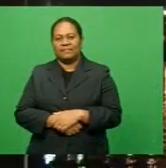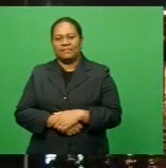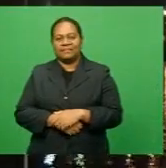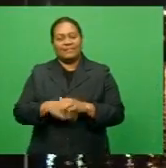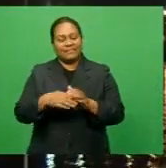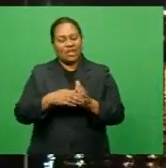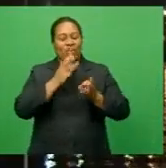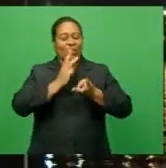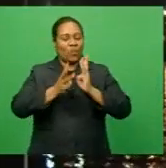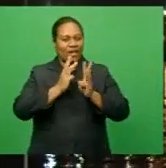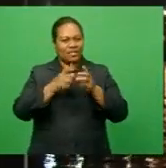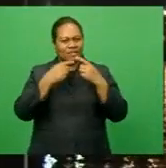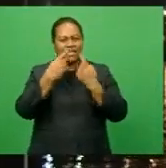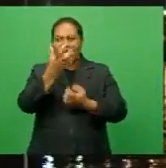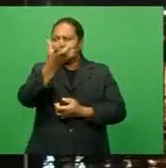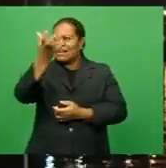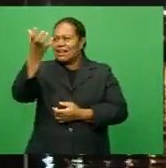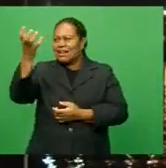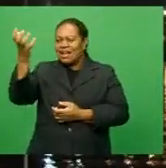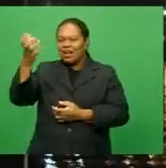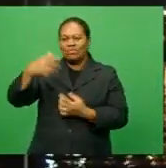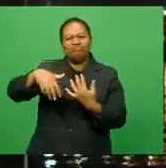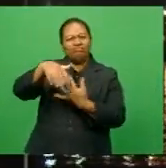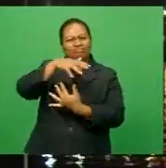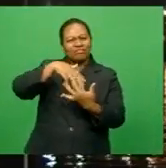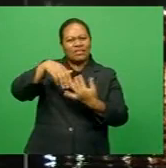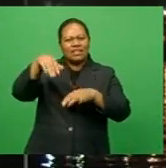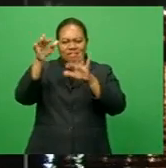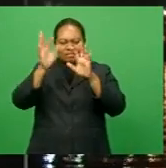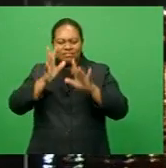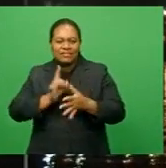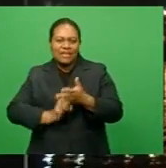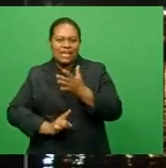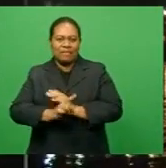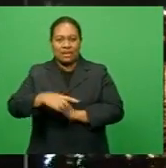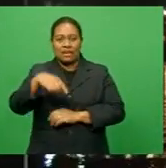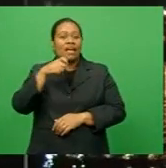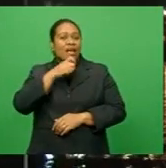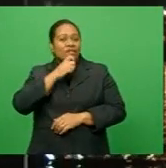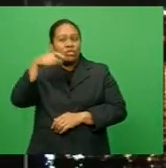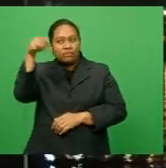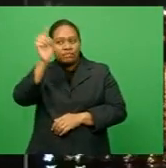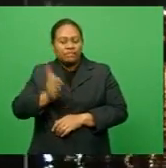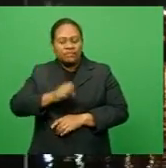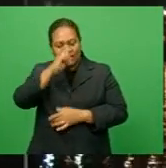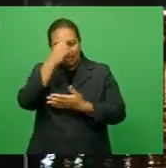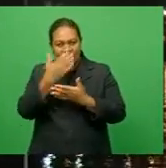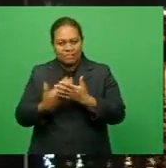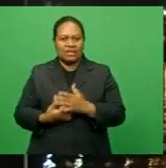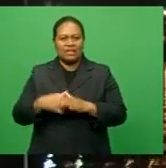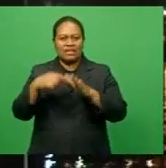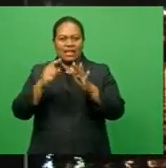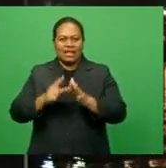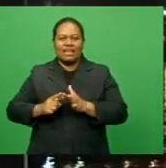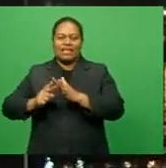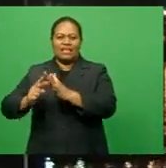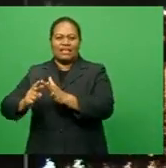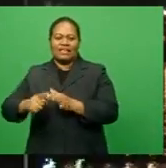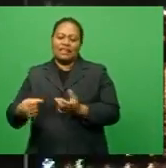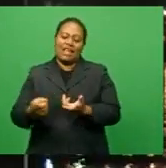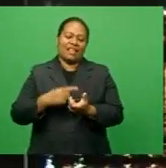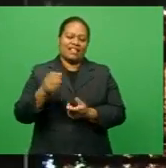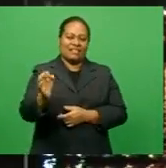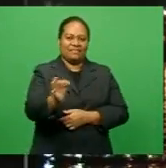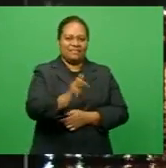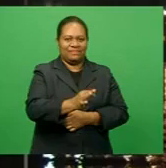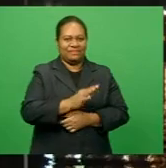And in weather, cloudy periods with isolated brief showers and afternoon or evening thunderstorms were experienced over the eastern and interior parts of the